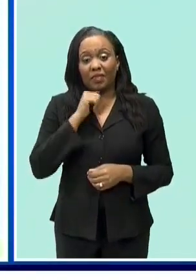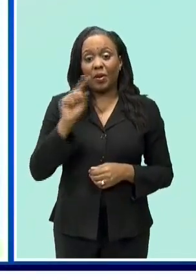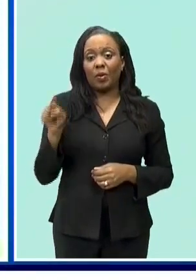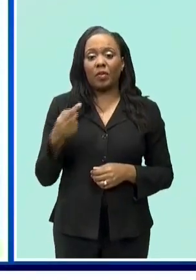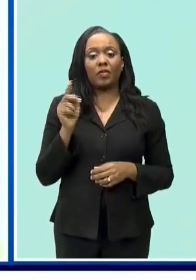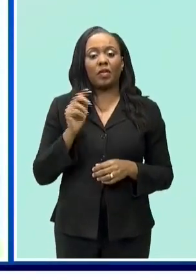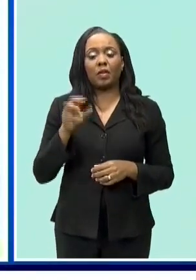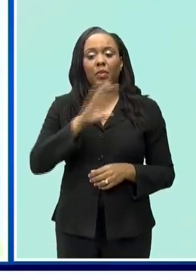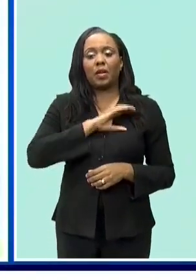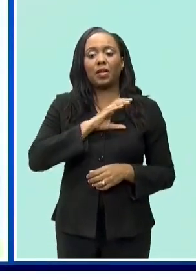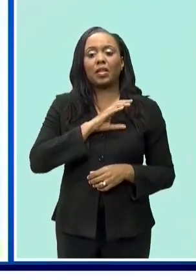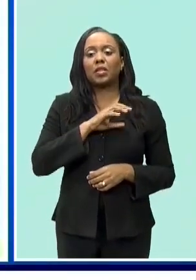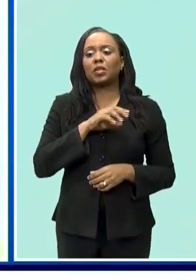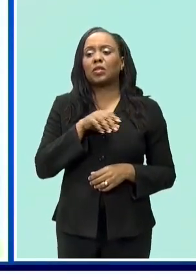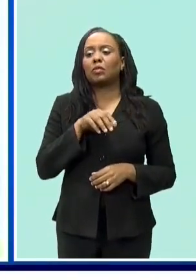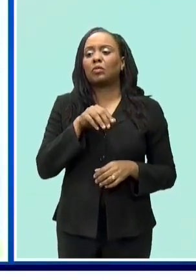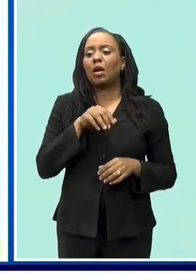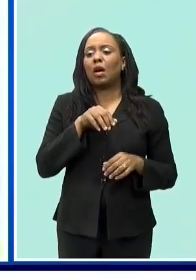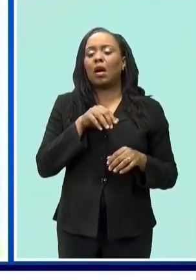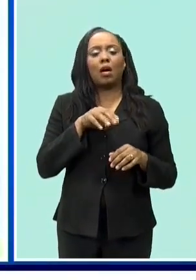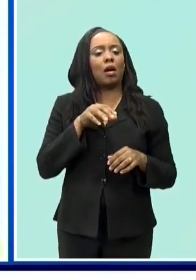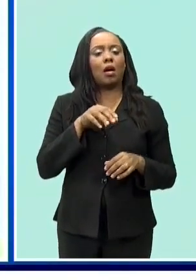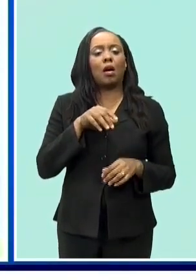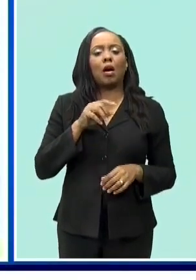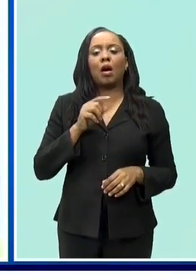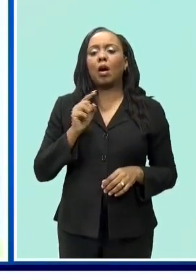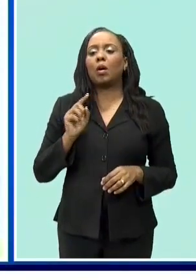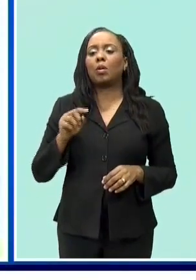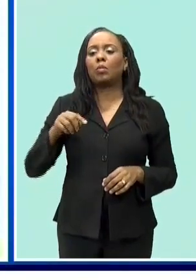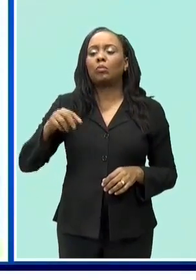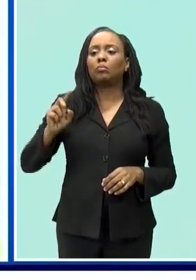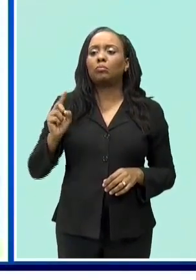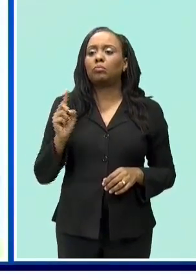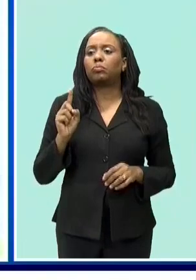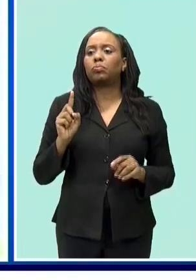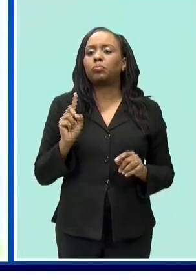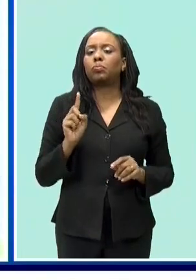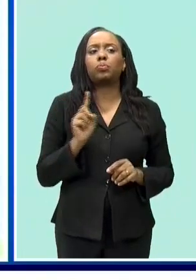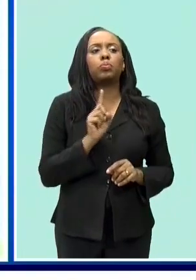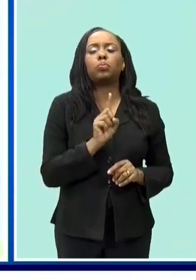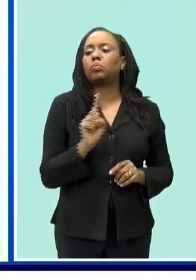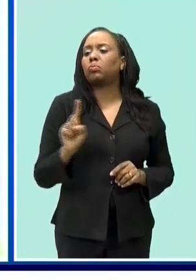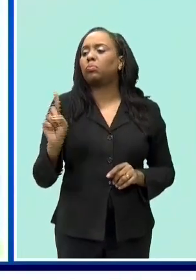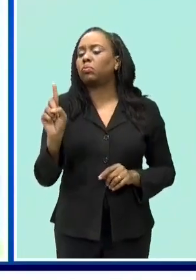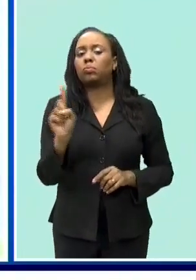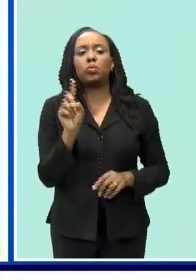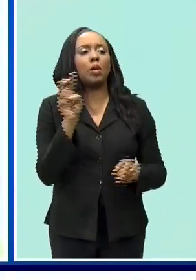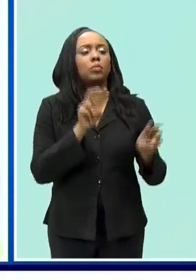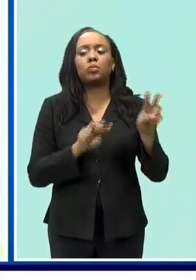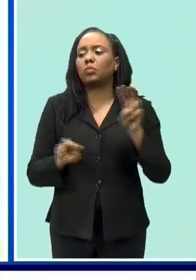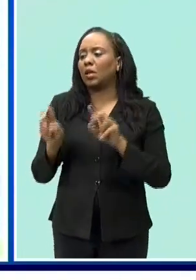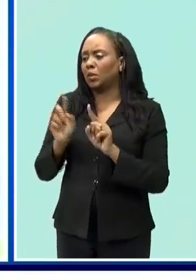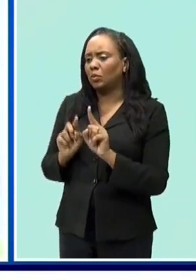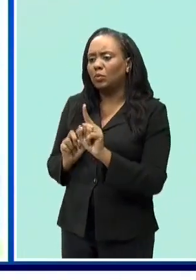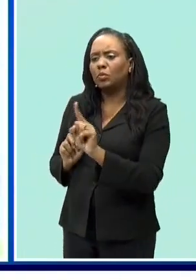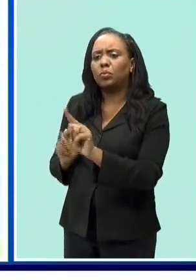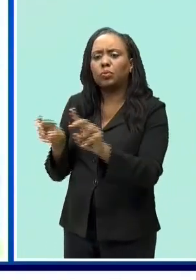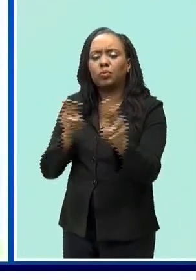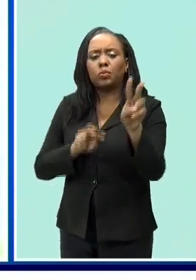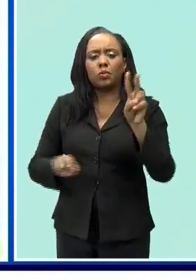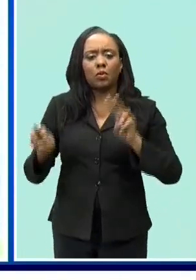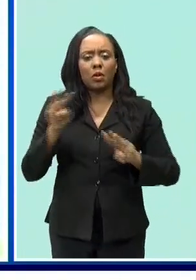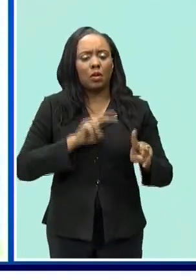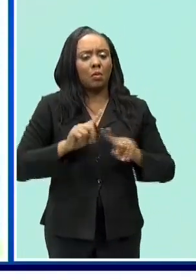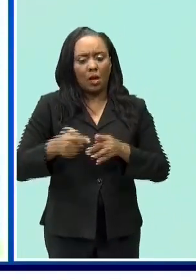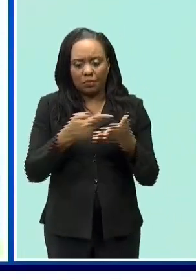patrols, but also rotating patrols based on current priorities, as well as problem-solving initiative predicated on collaborative